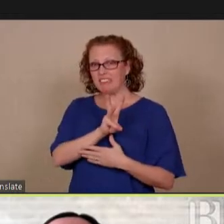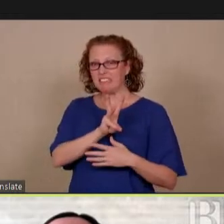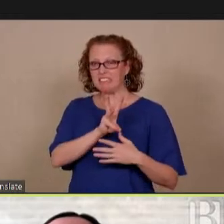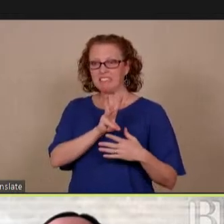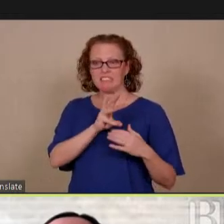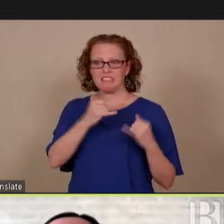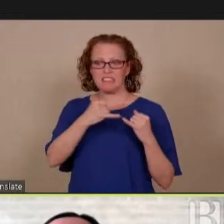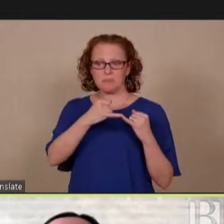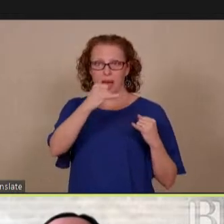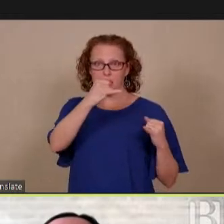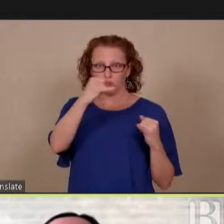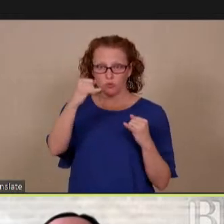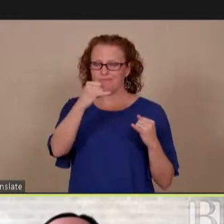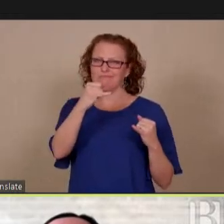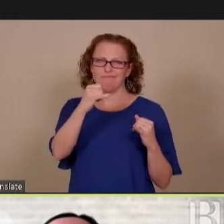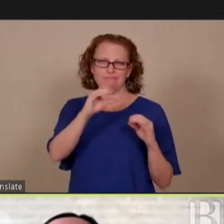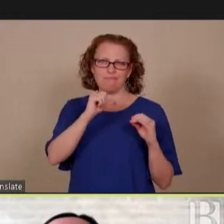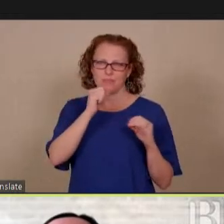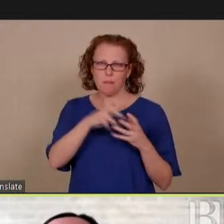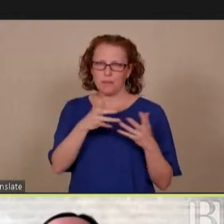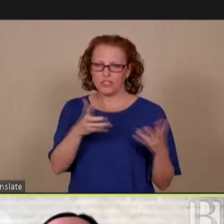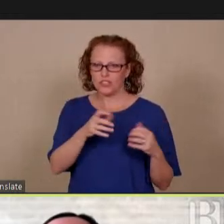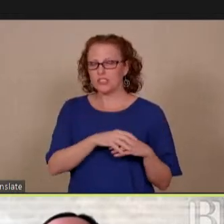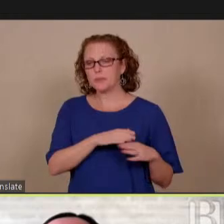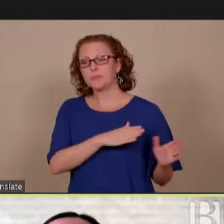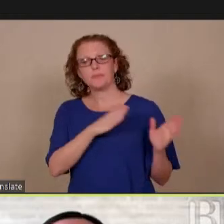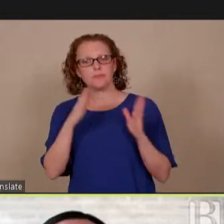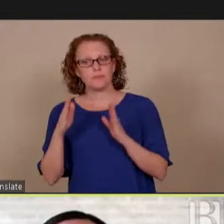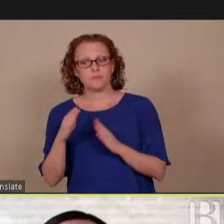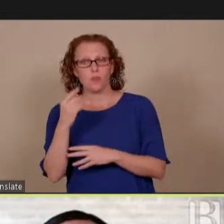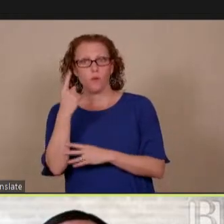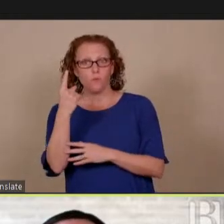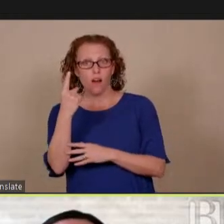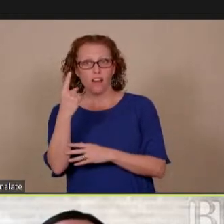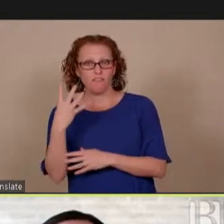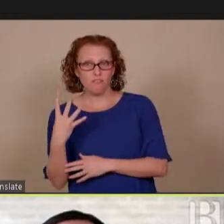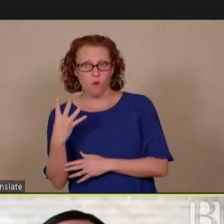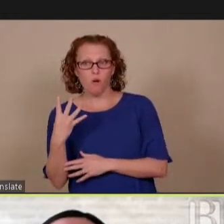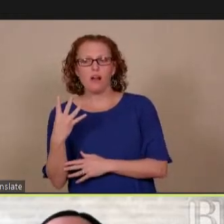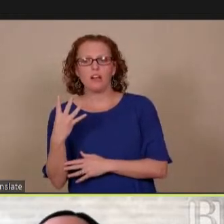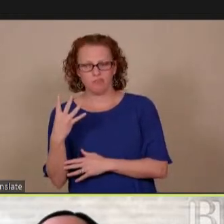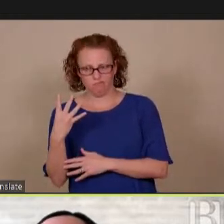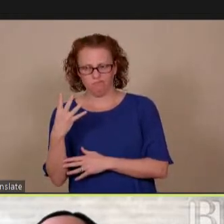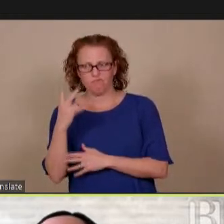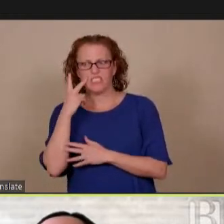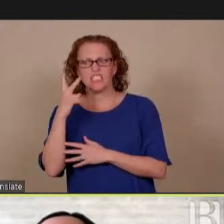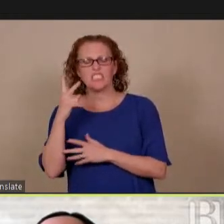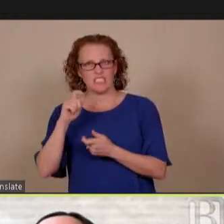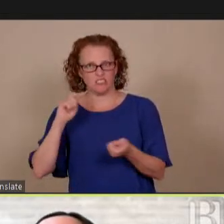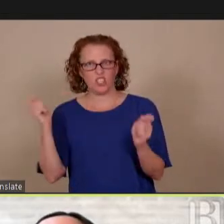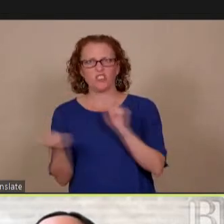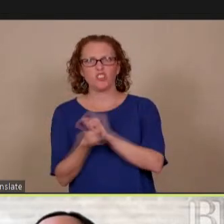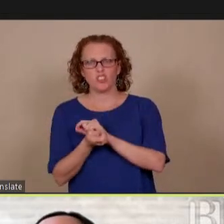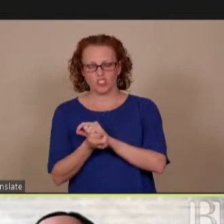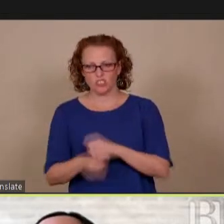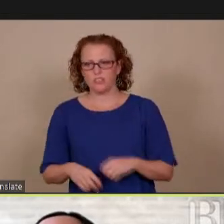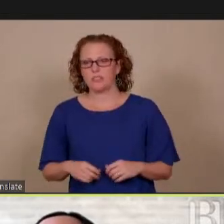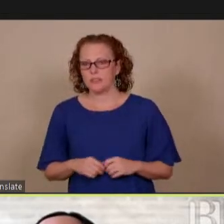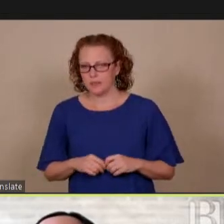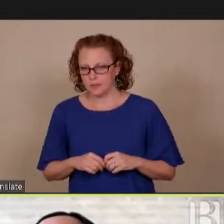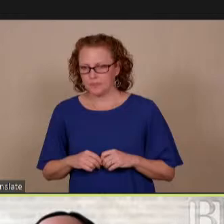those boundaries. And districts 1 and 4 were affected the most. So if we look